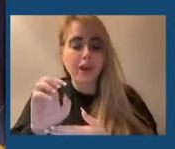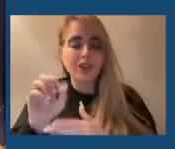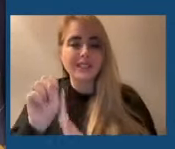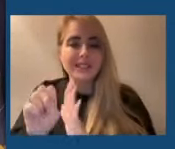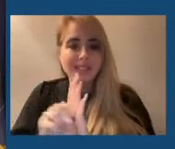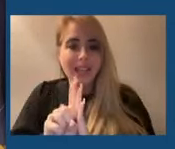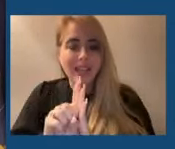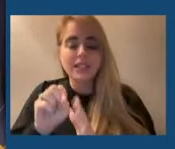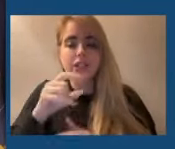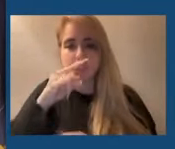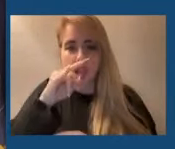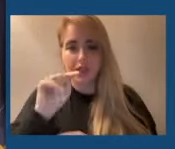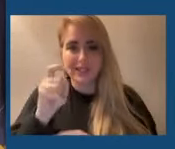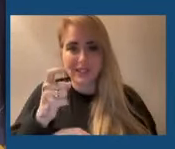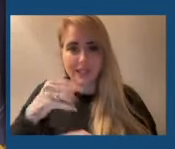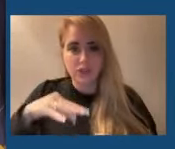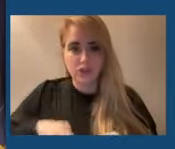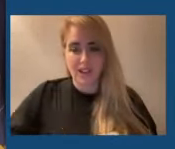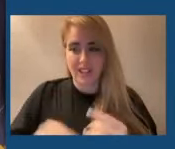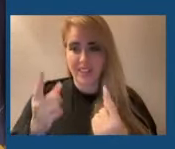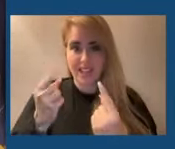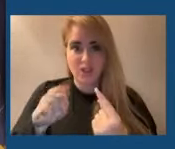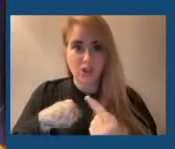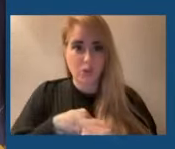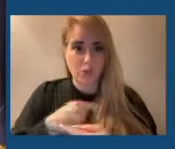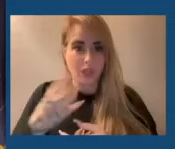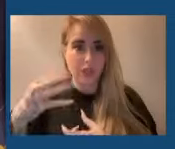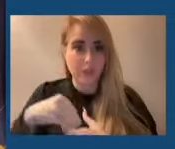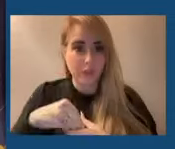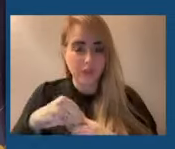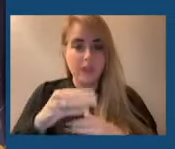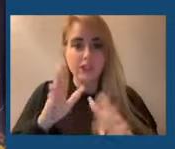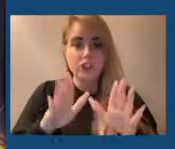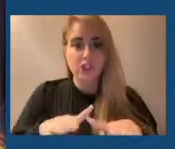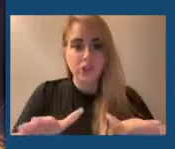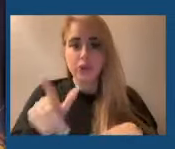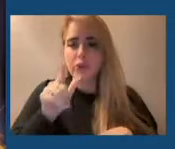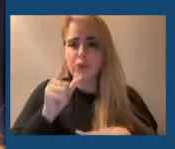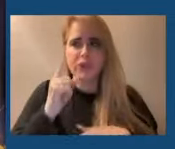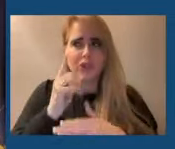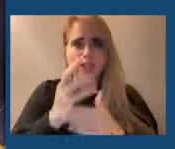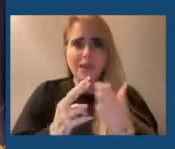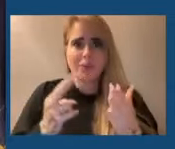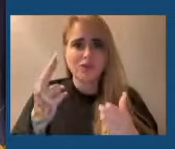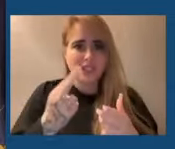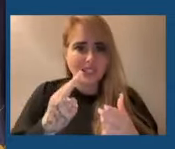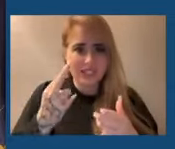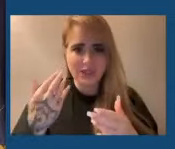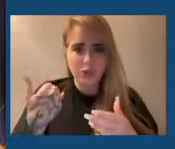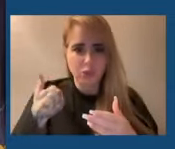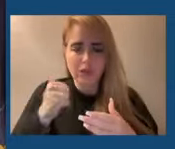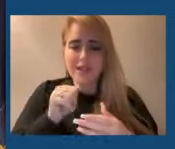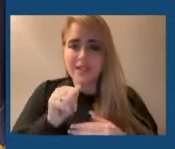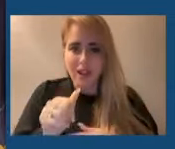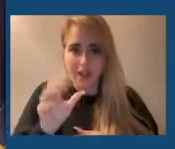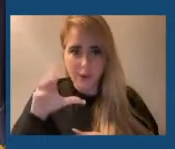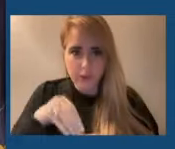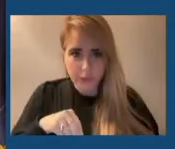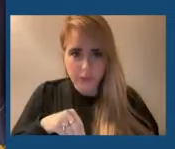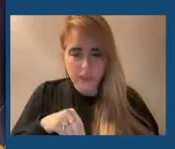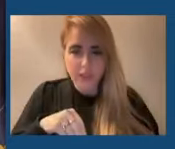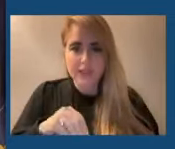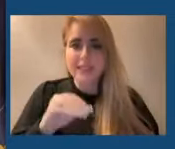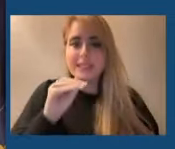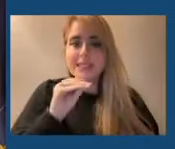had last year included children who, for some reason, were not included,